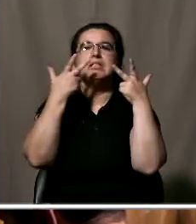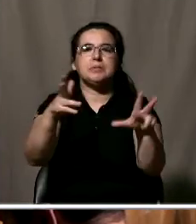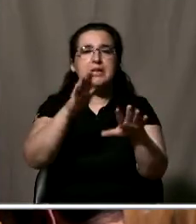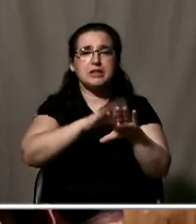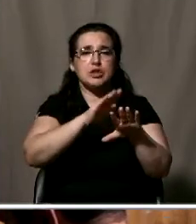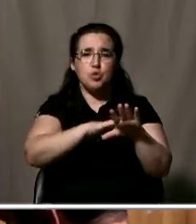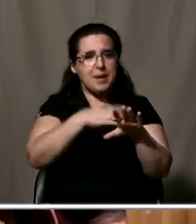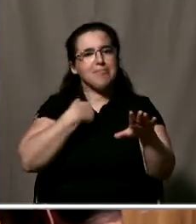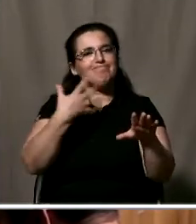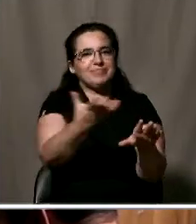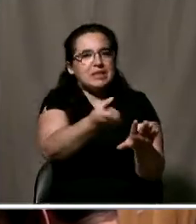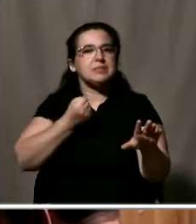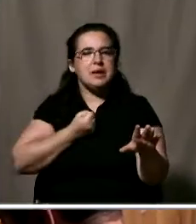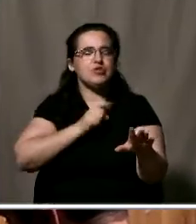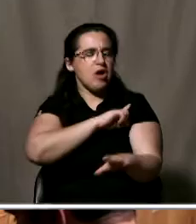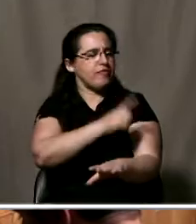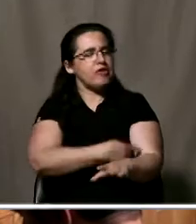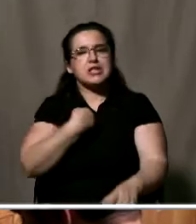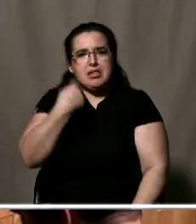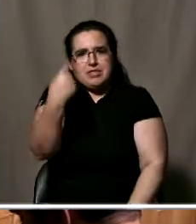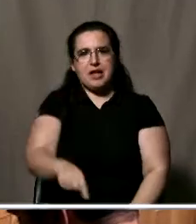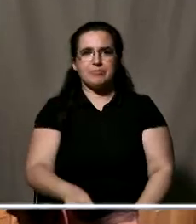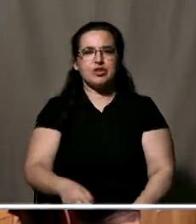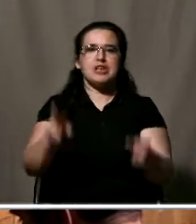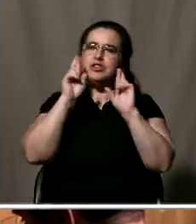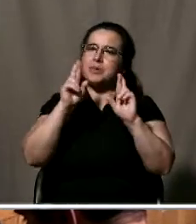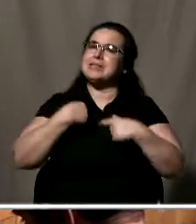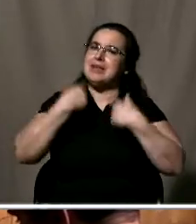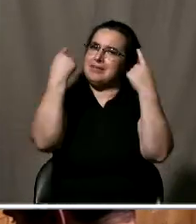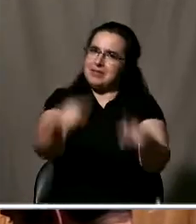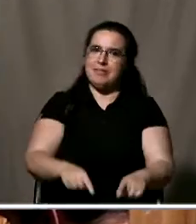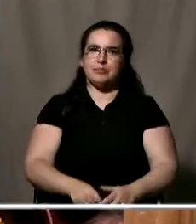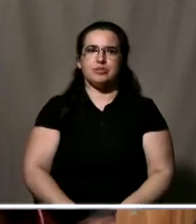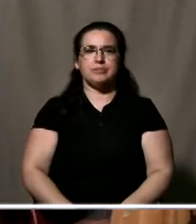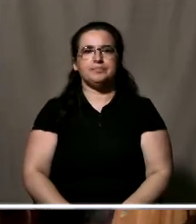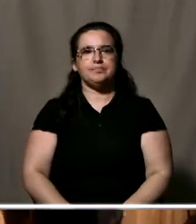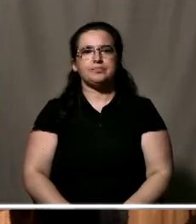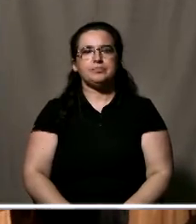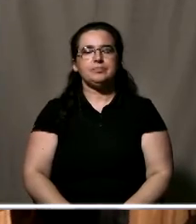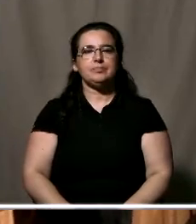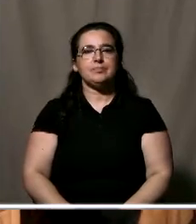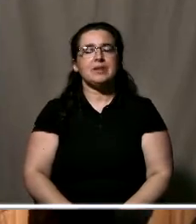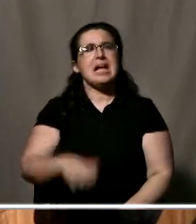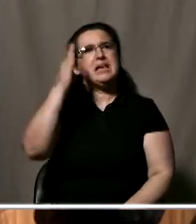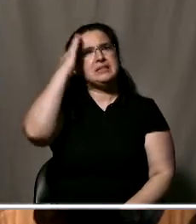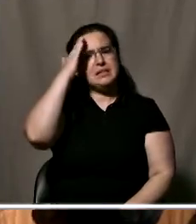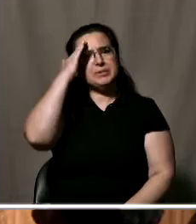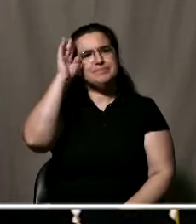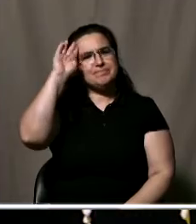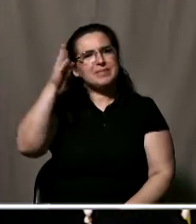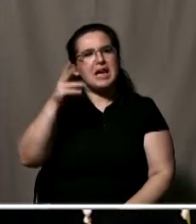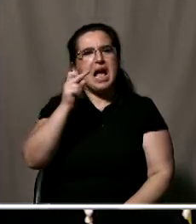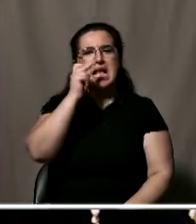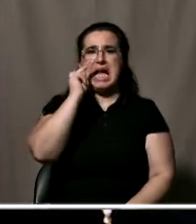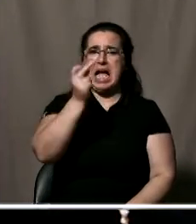culpa. Is strength. Aí temos força. There is hope. Temos esperança. You know, for 50 years, sabem, durante 50